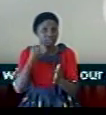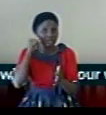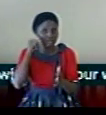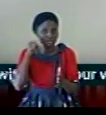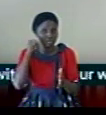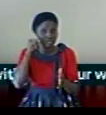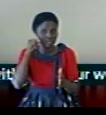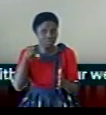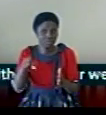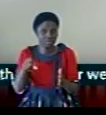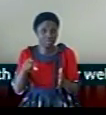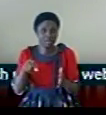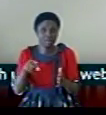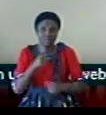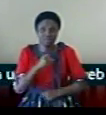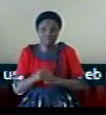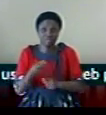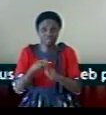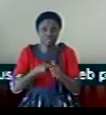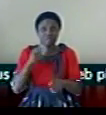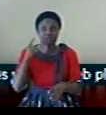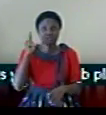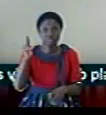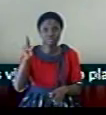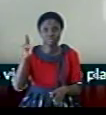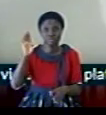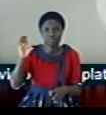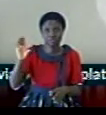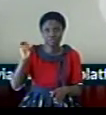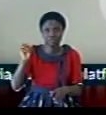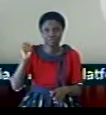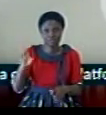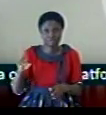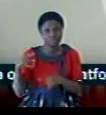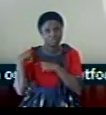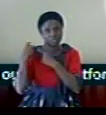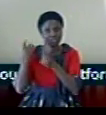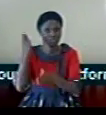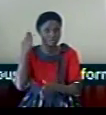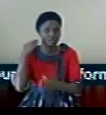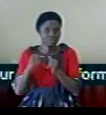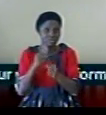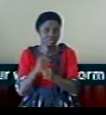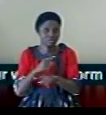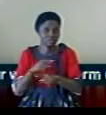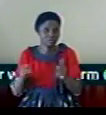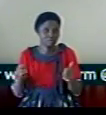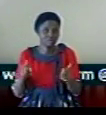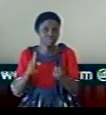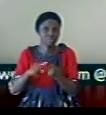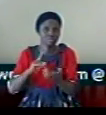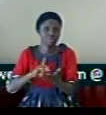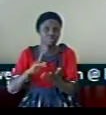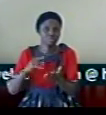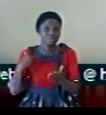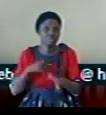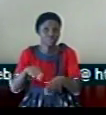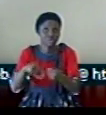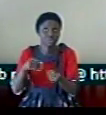suffering from ulcer since last year. But we give God the glory every day. She must